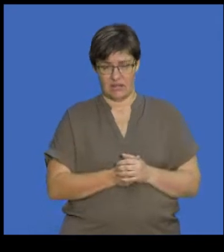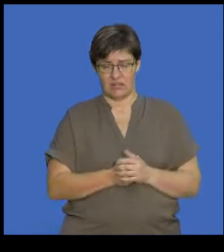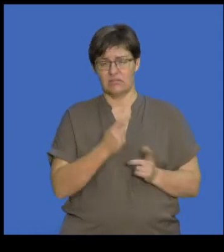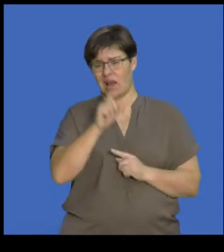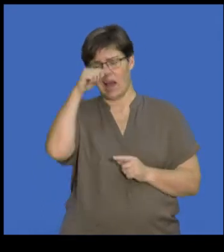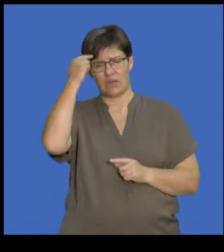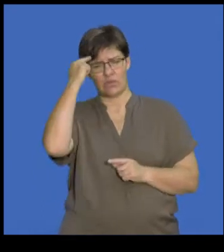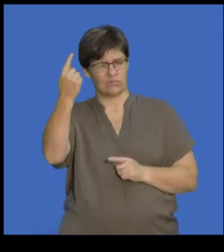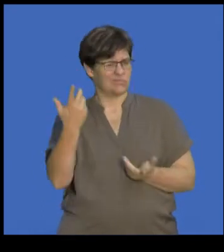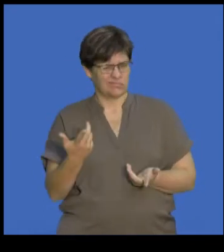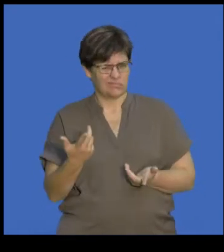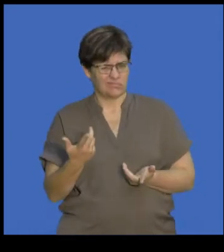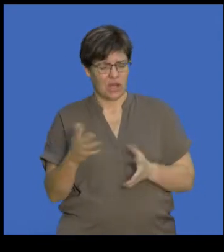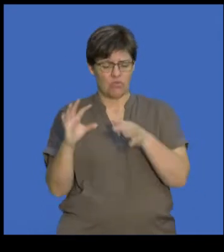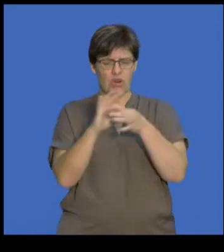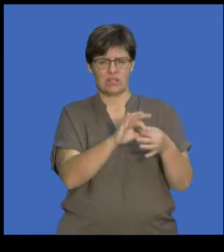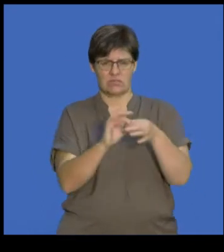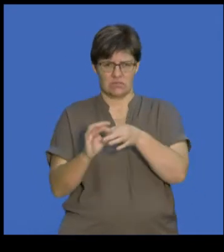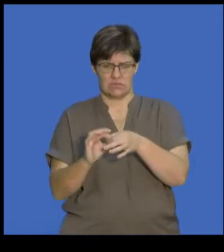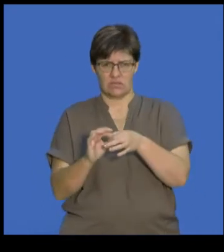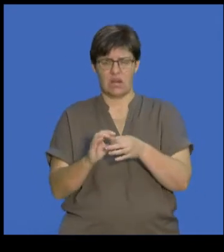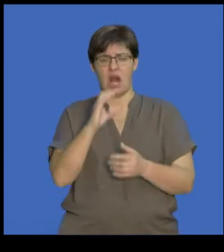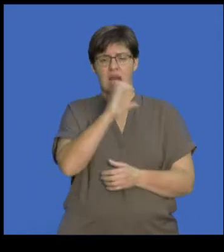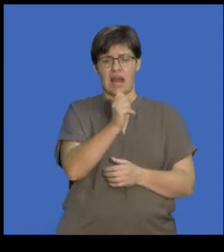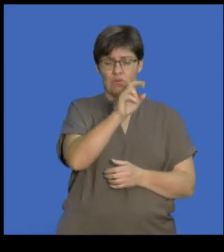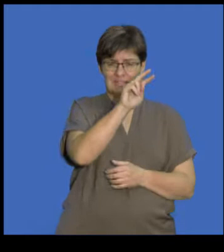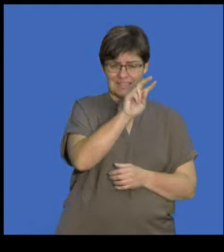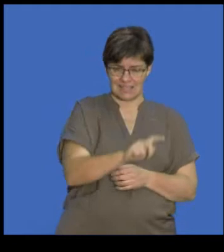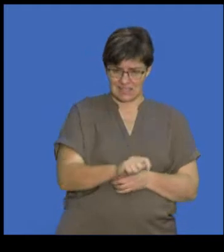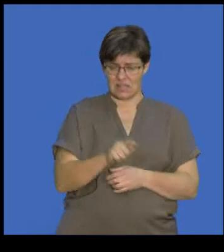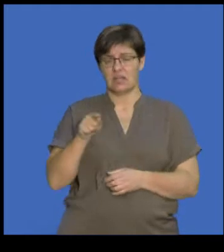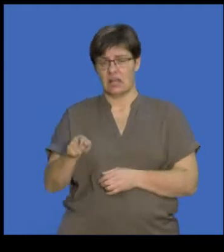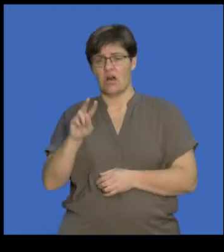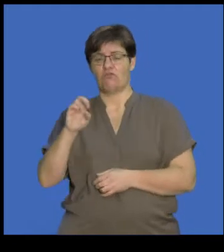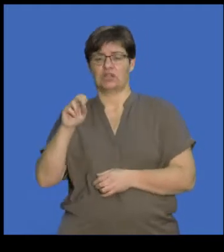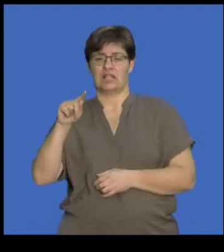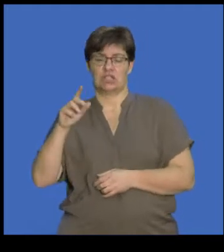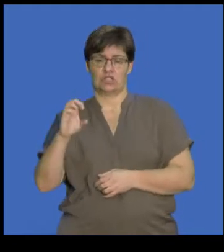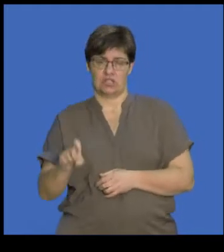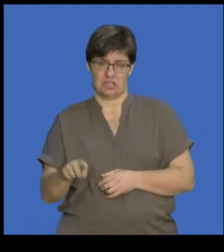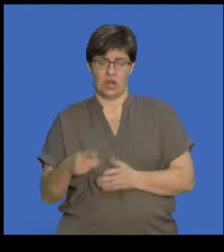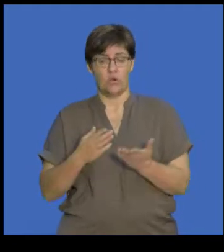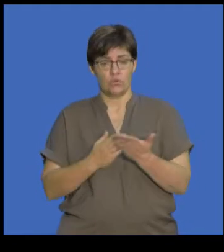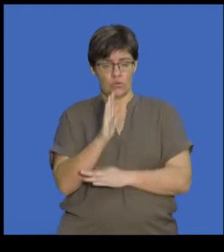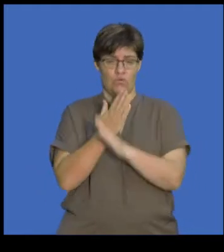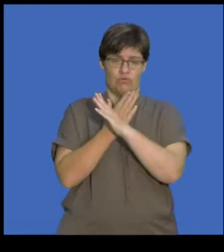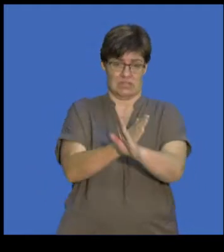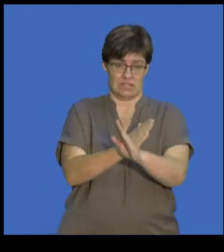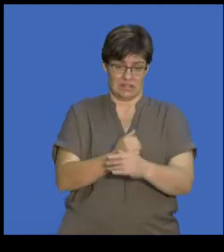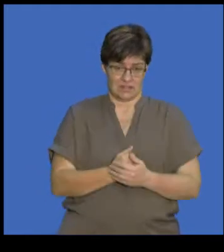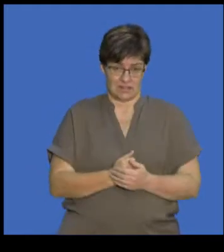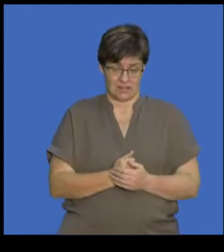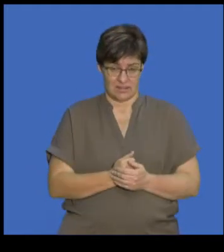also the other thought, what relationship exists between current and voltage through a resistor. Okay, this one is about a resistor. And